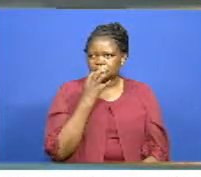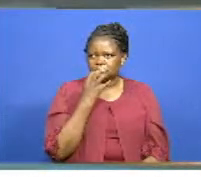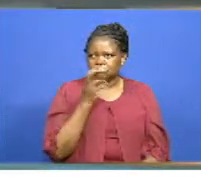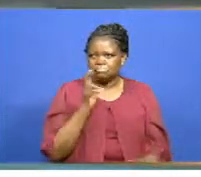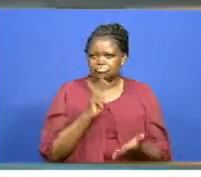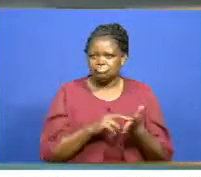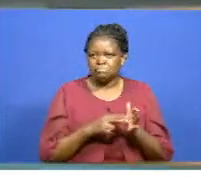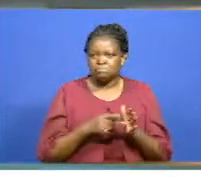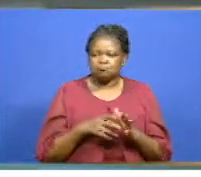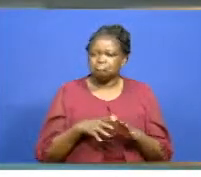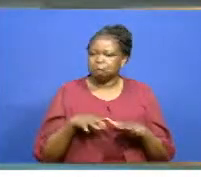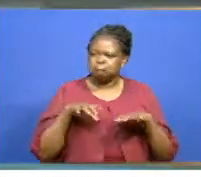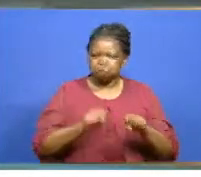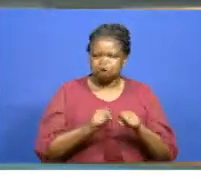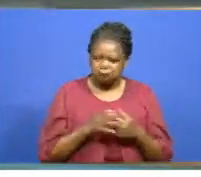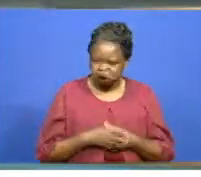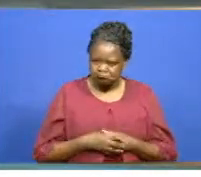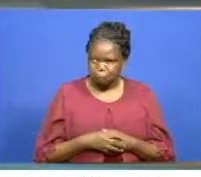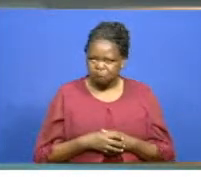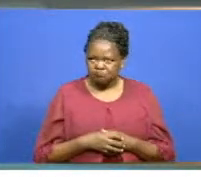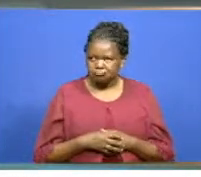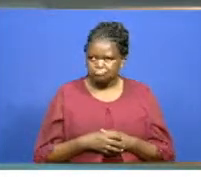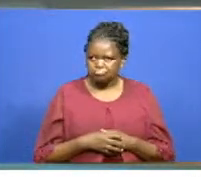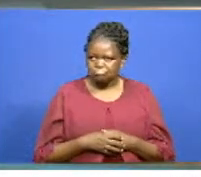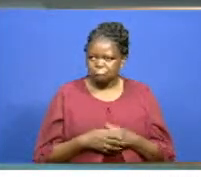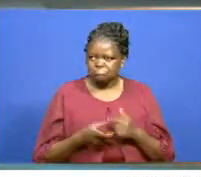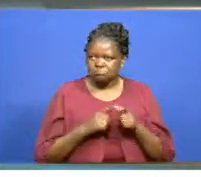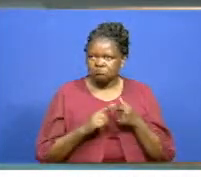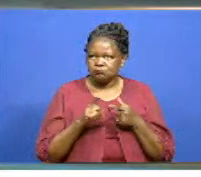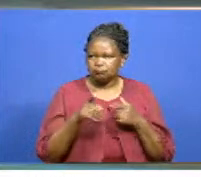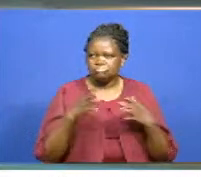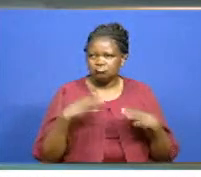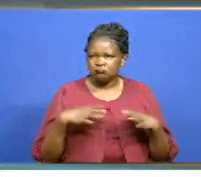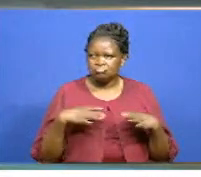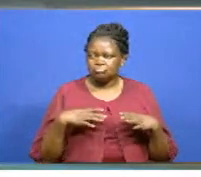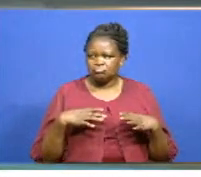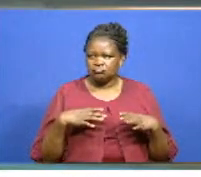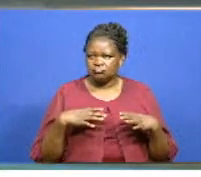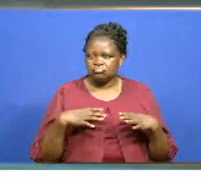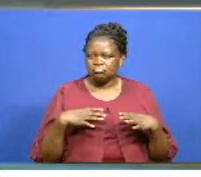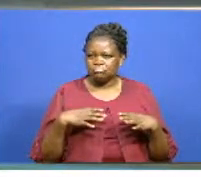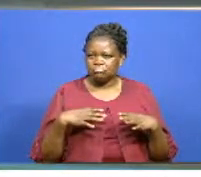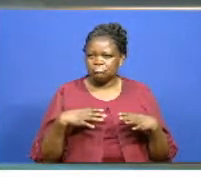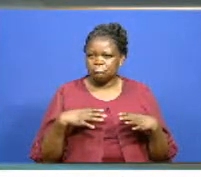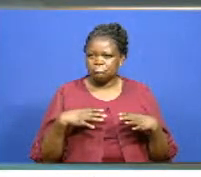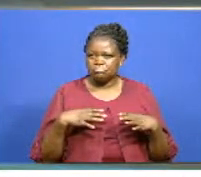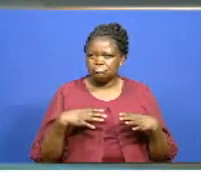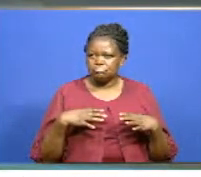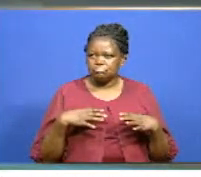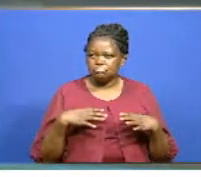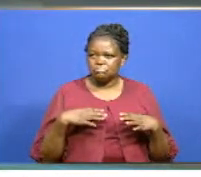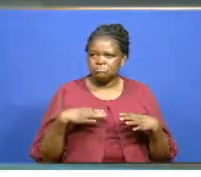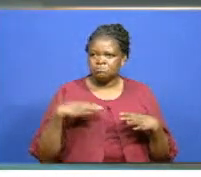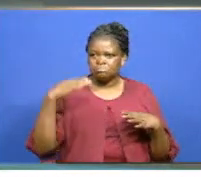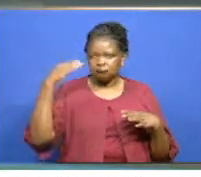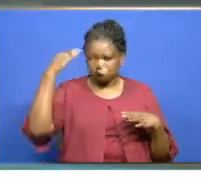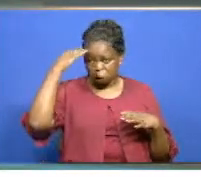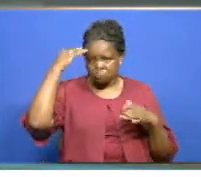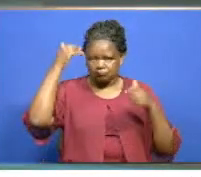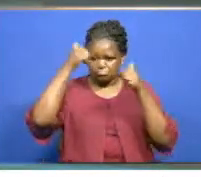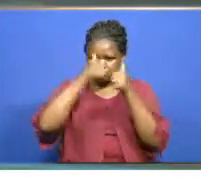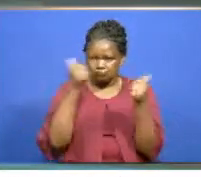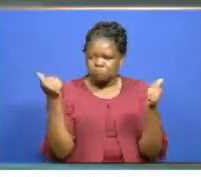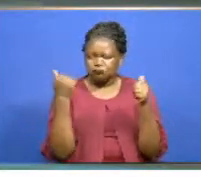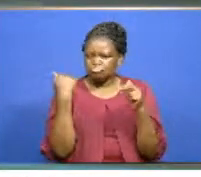fast and grabbed him. So the guy was not coming as a non-starter. He was already very